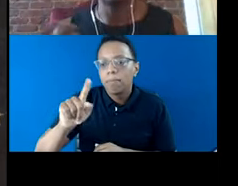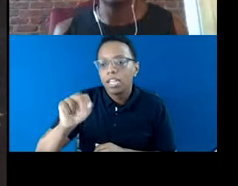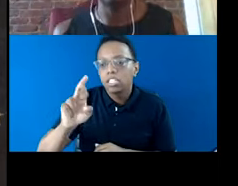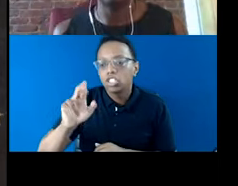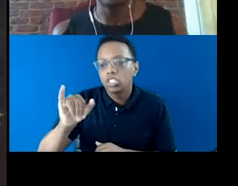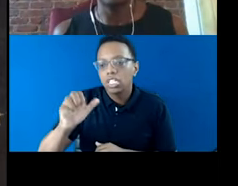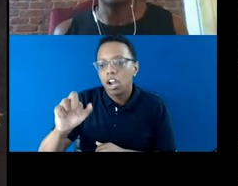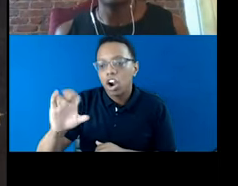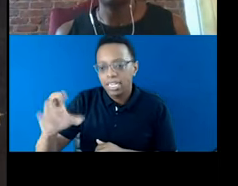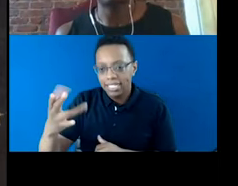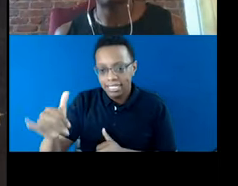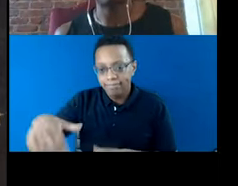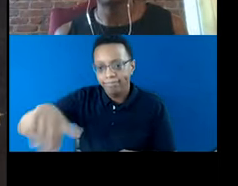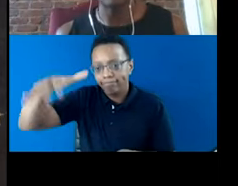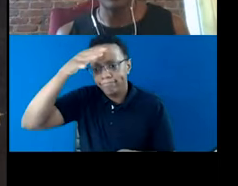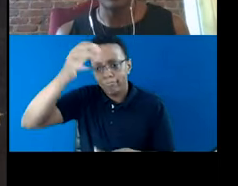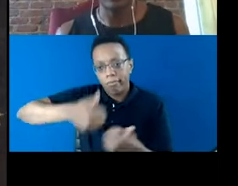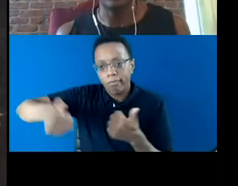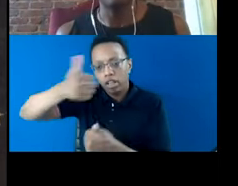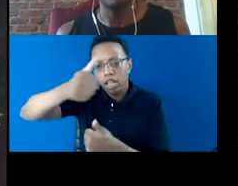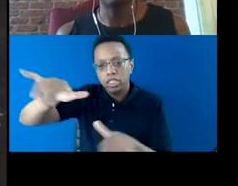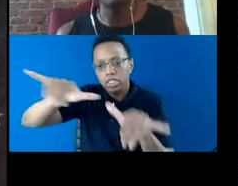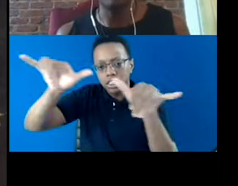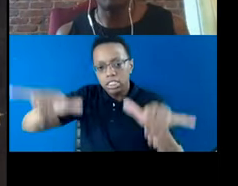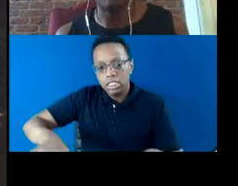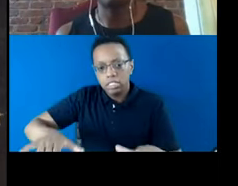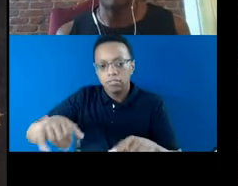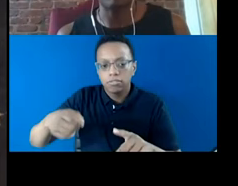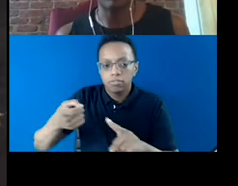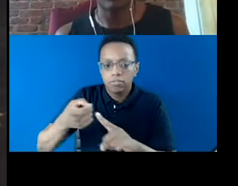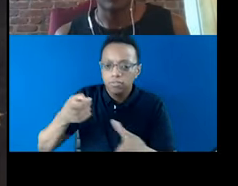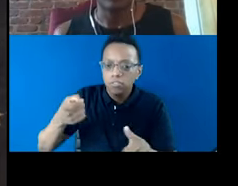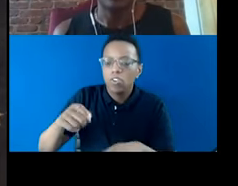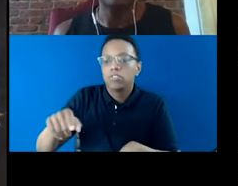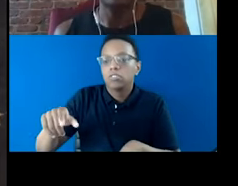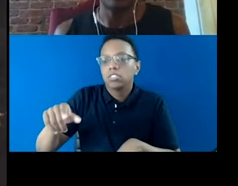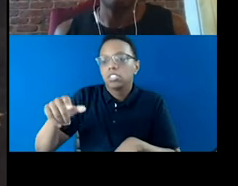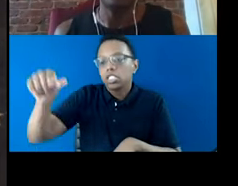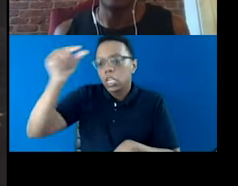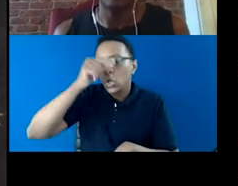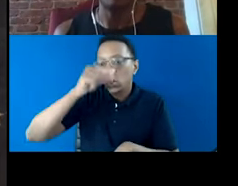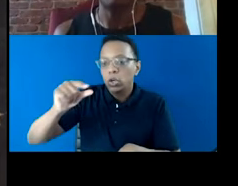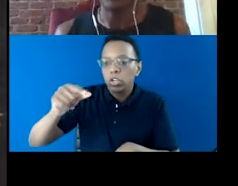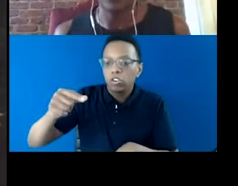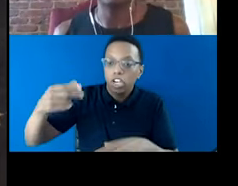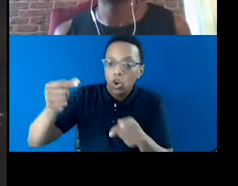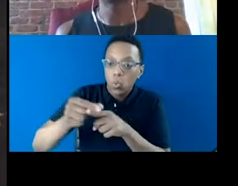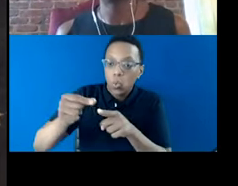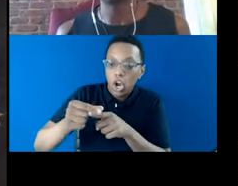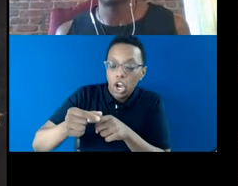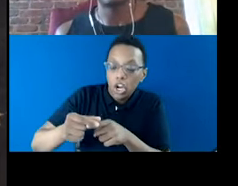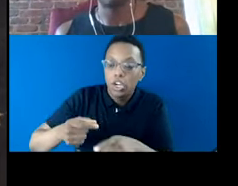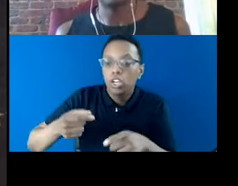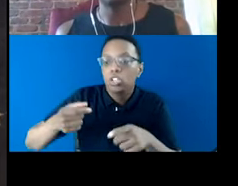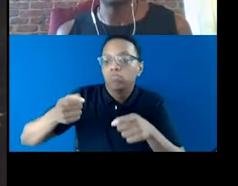is a system, it comes from the Greek of a rule by the father. And so I want to name that patriarchy is